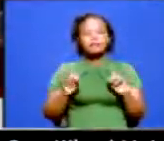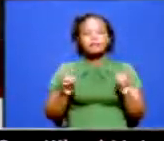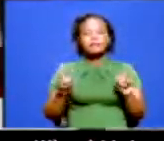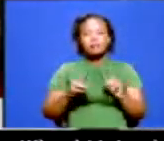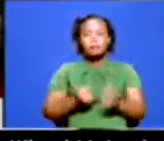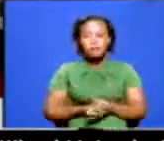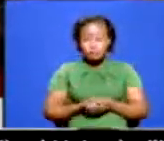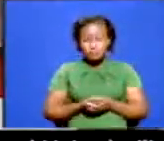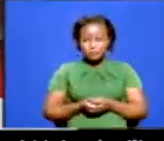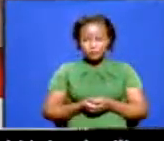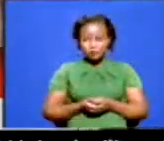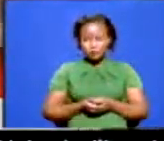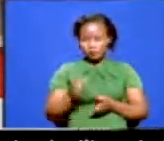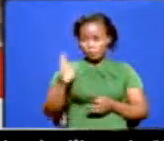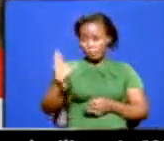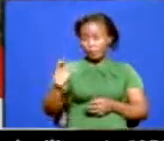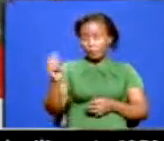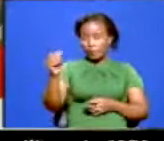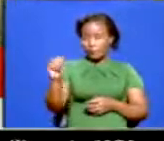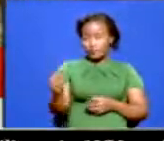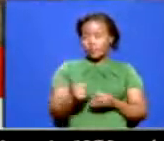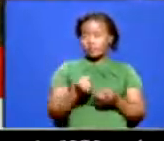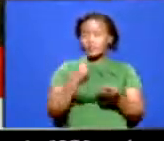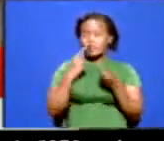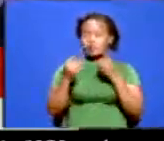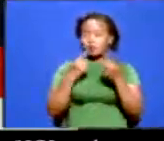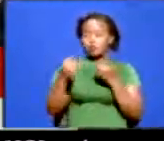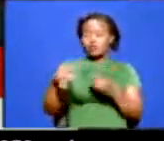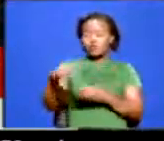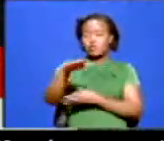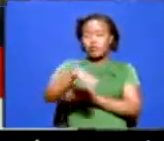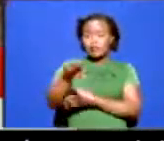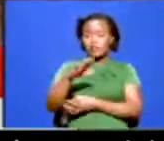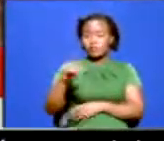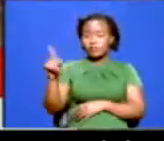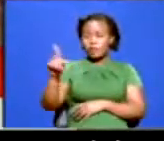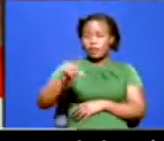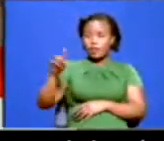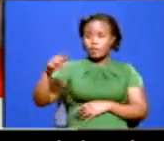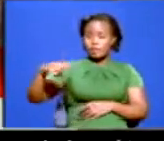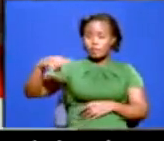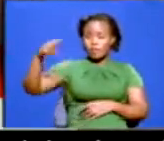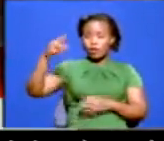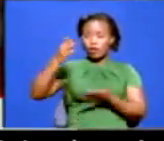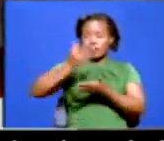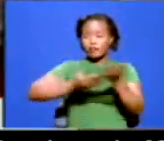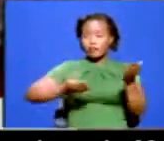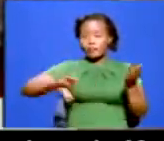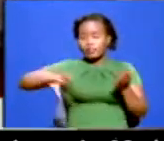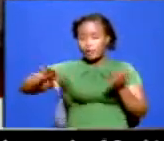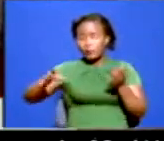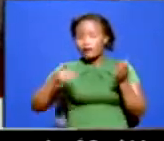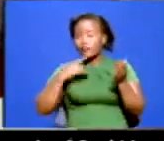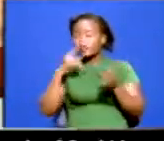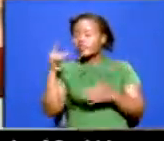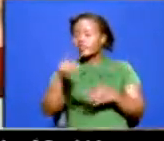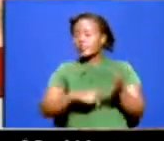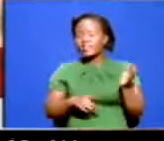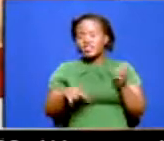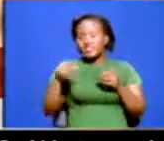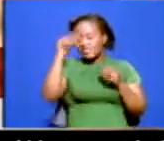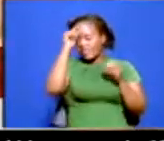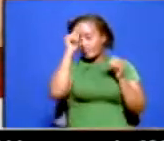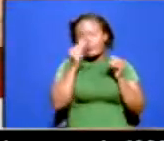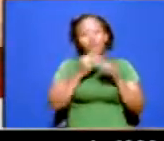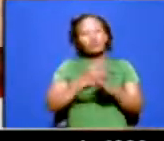The CS who spoke at Naibor Anti-Stock Theft Unit Camp in Laikipia North Sub-County noted that the government would not sit back and watch as herders